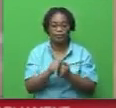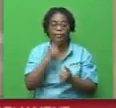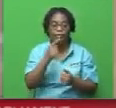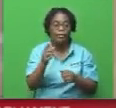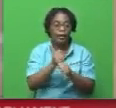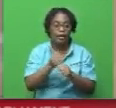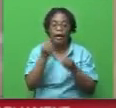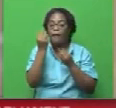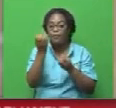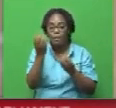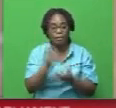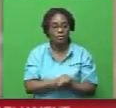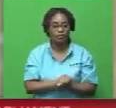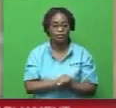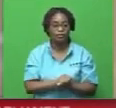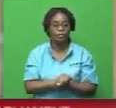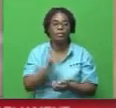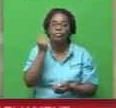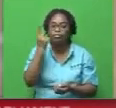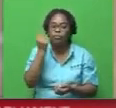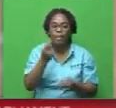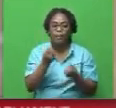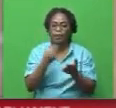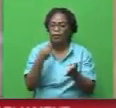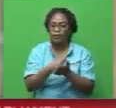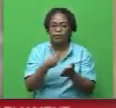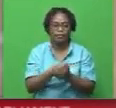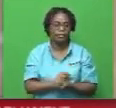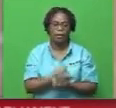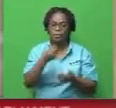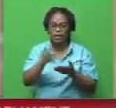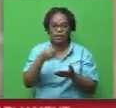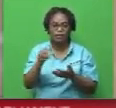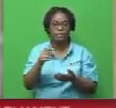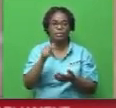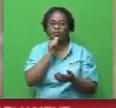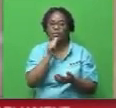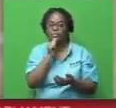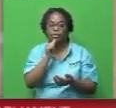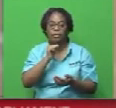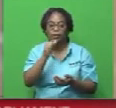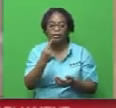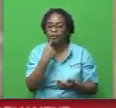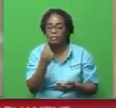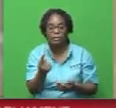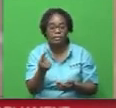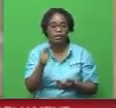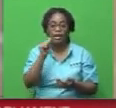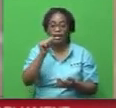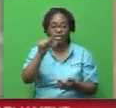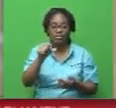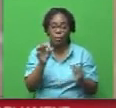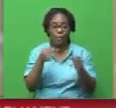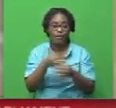that a lot of the money was being spent by these state companies and it was not disclosed by the Ministry of the Attorney General. The matter involving